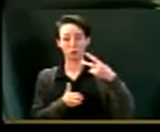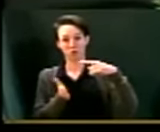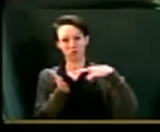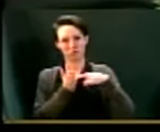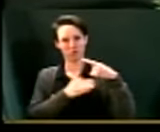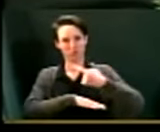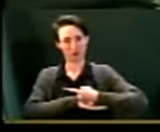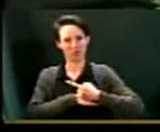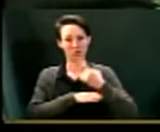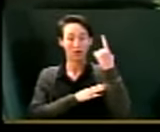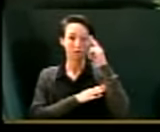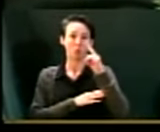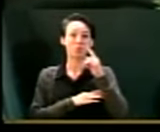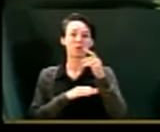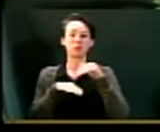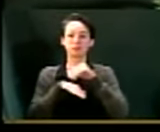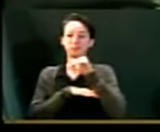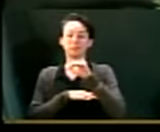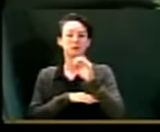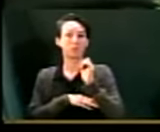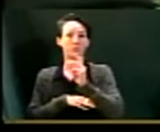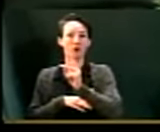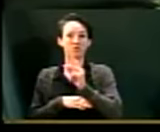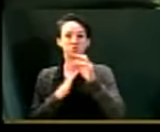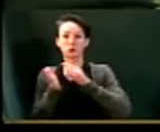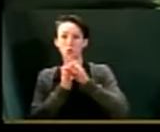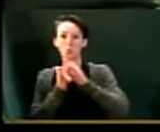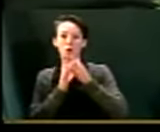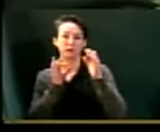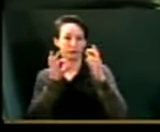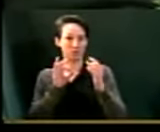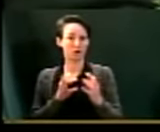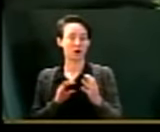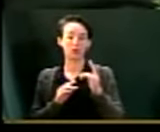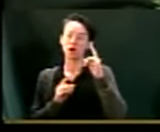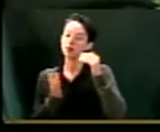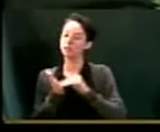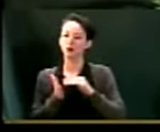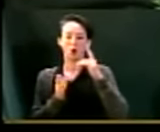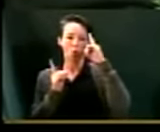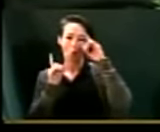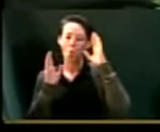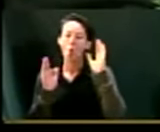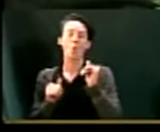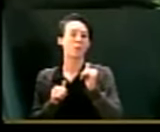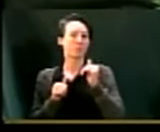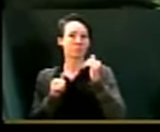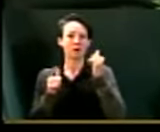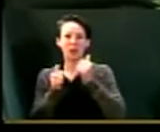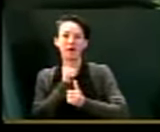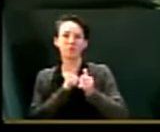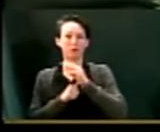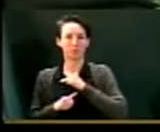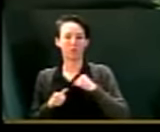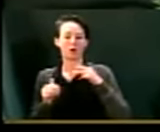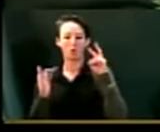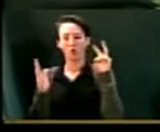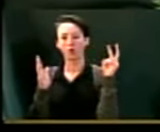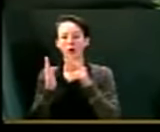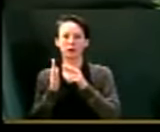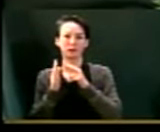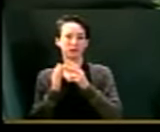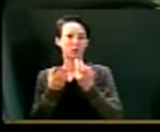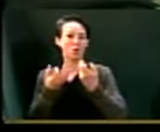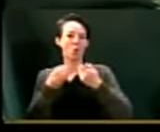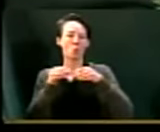feedback. And again, I hope every board member takes time to look at the completely worthless feedback that our teachers have